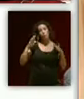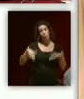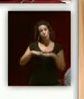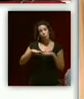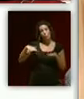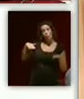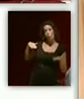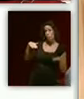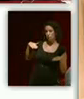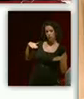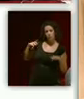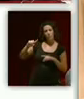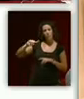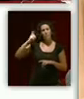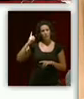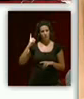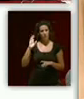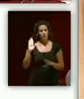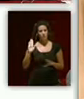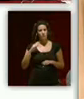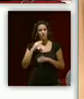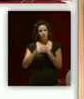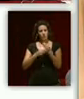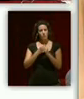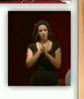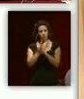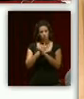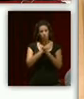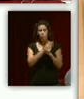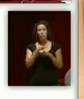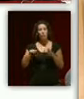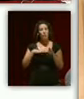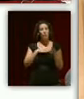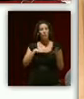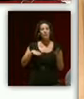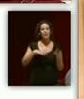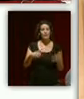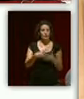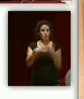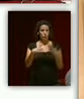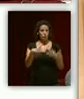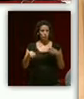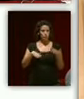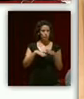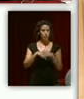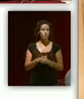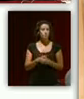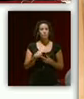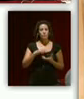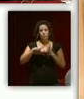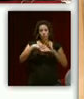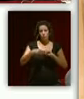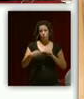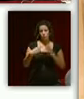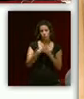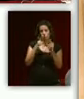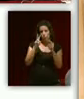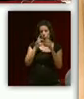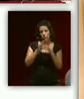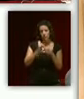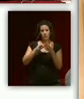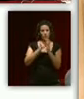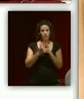He didn't finish last, and for being the first time that he was playing this game, he managed to rank 6. We adapted